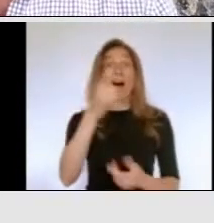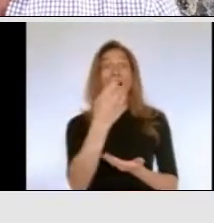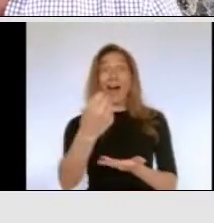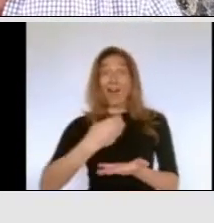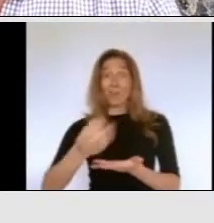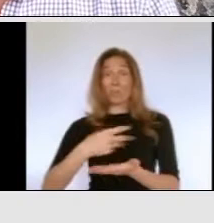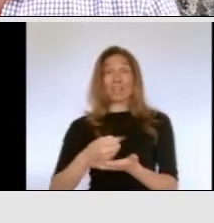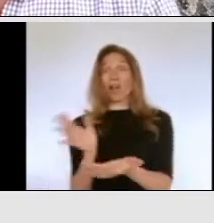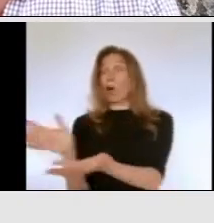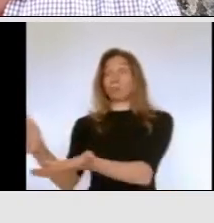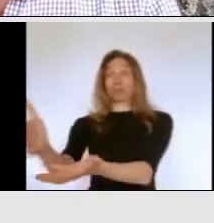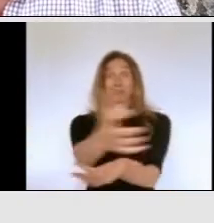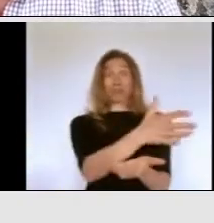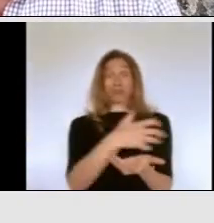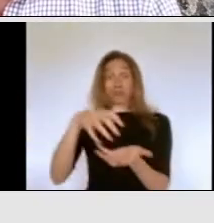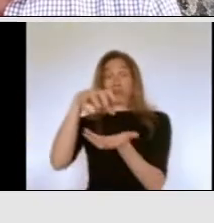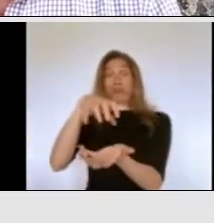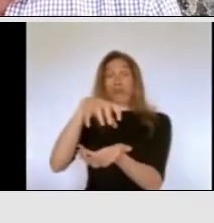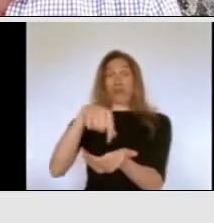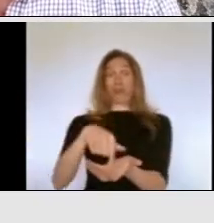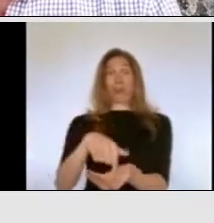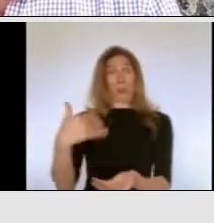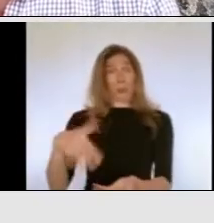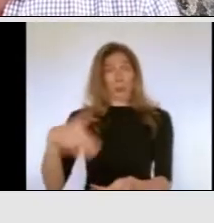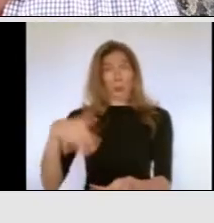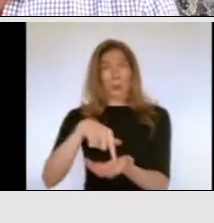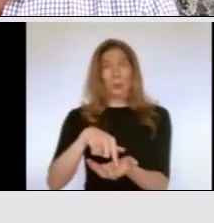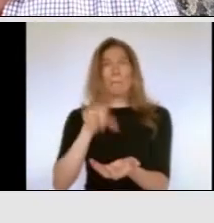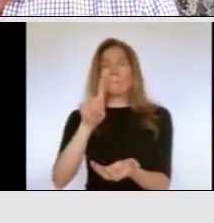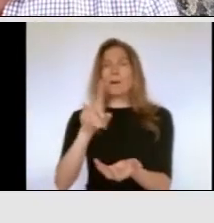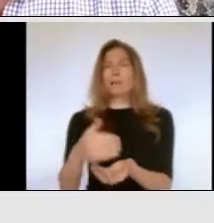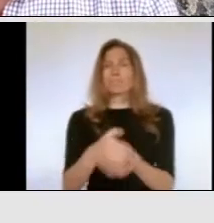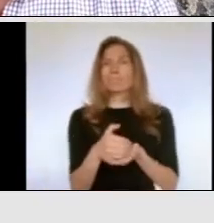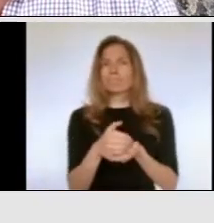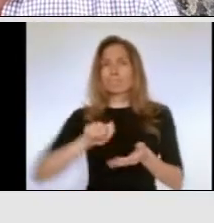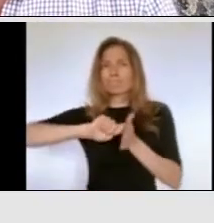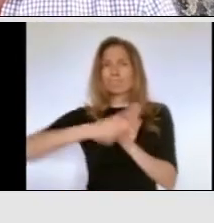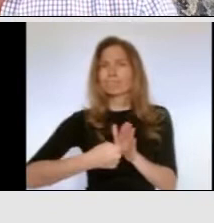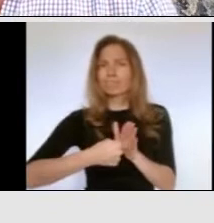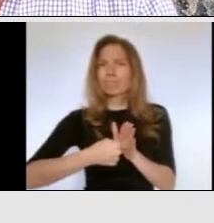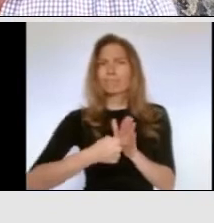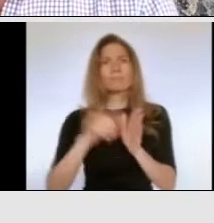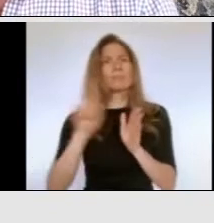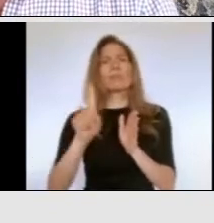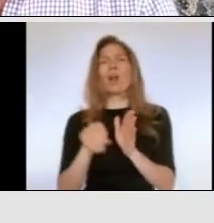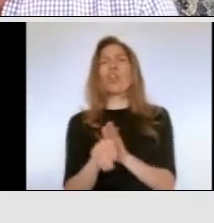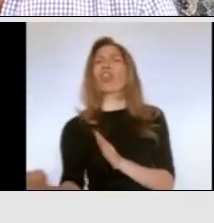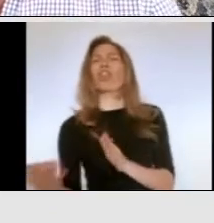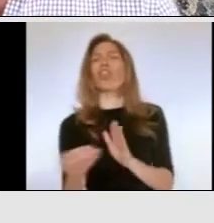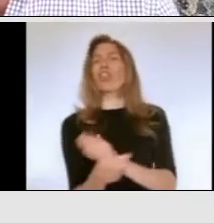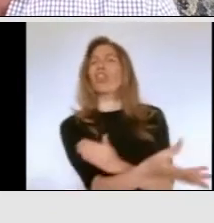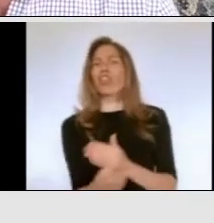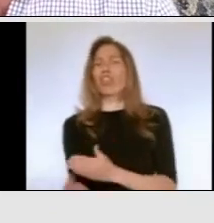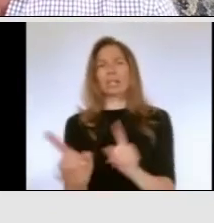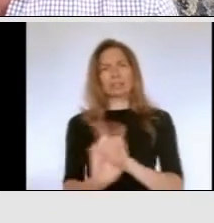leak information that would be a worry to them. So we take that incredibly seriously. If